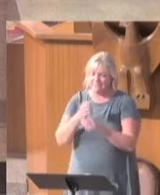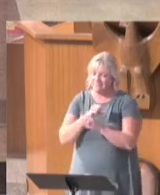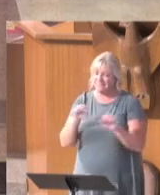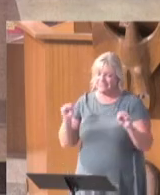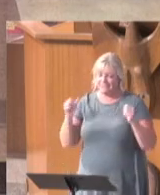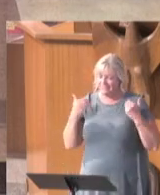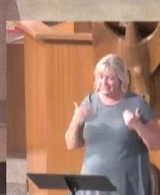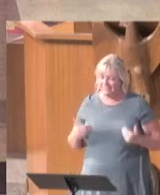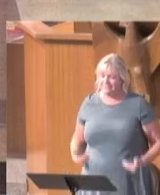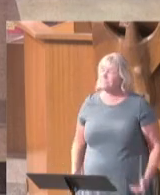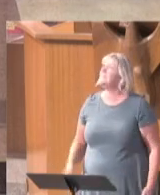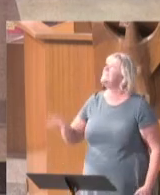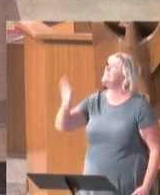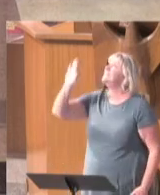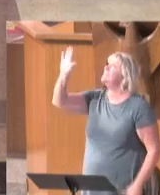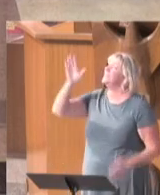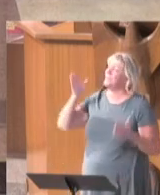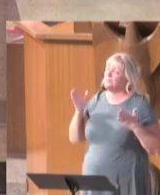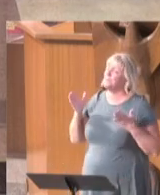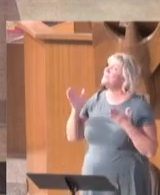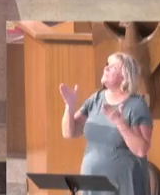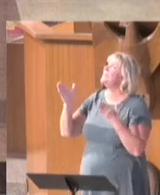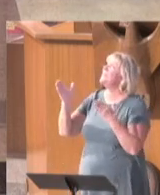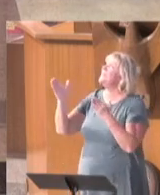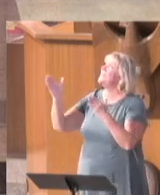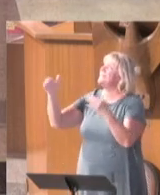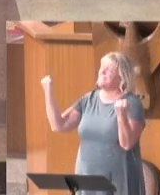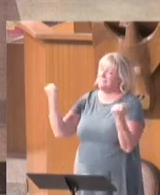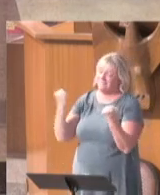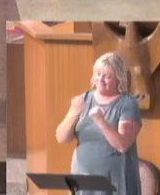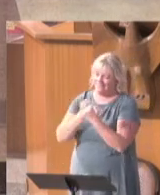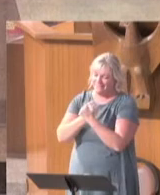The way of